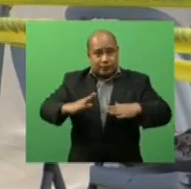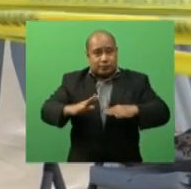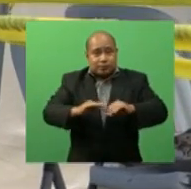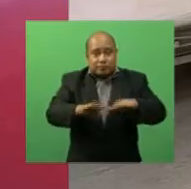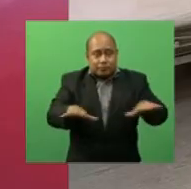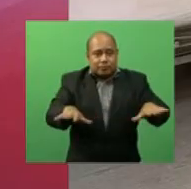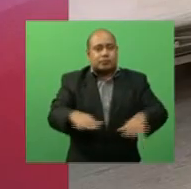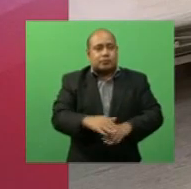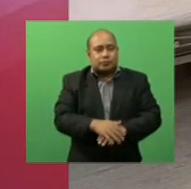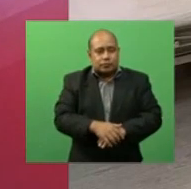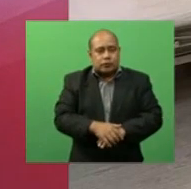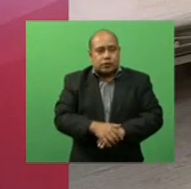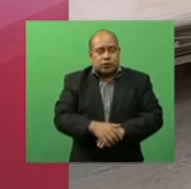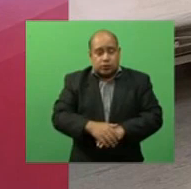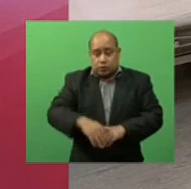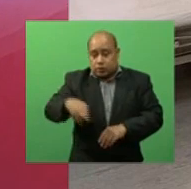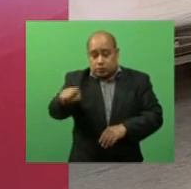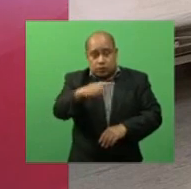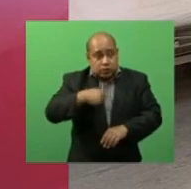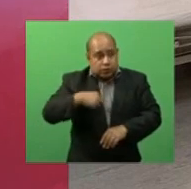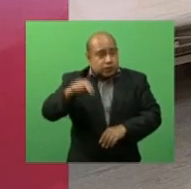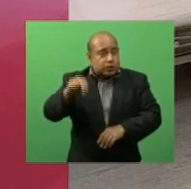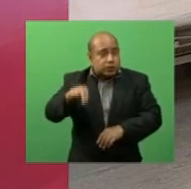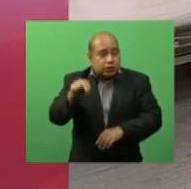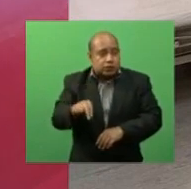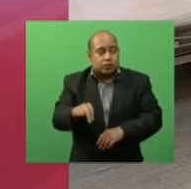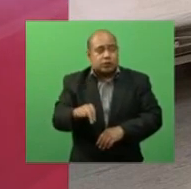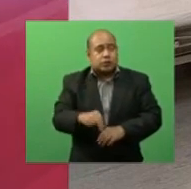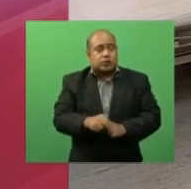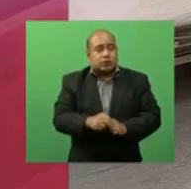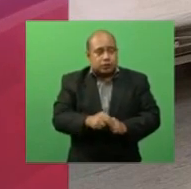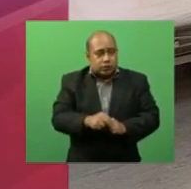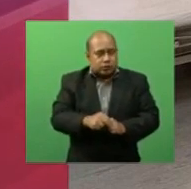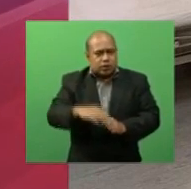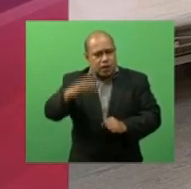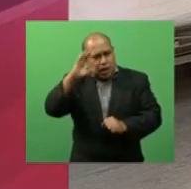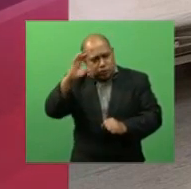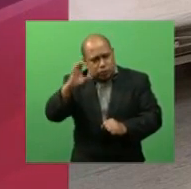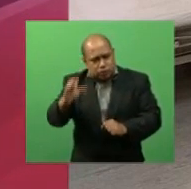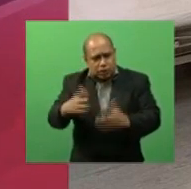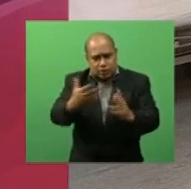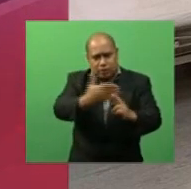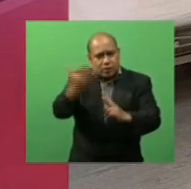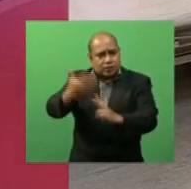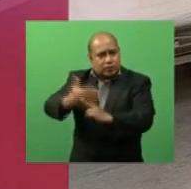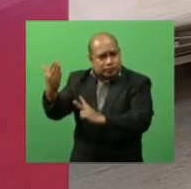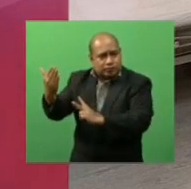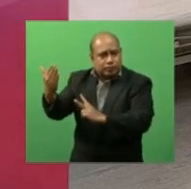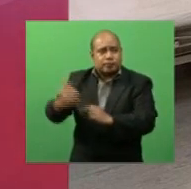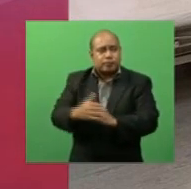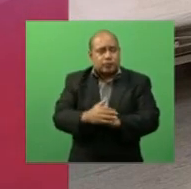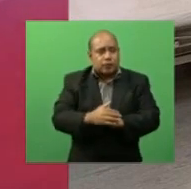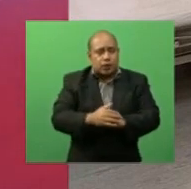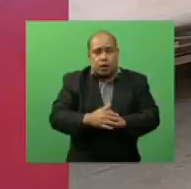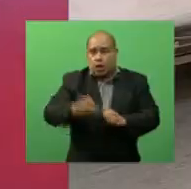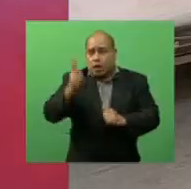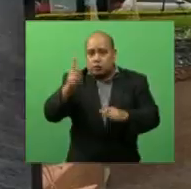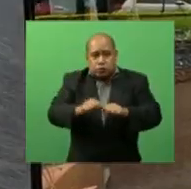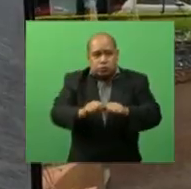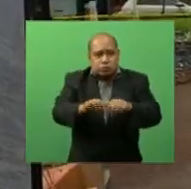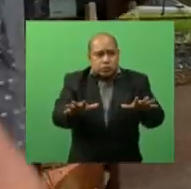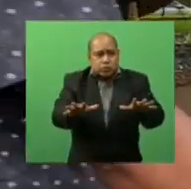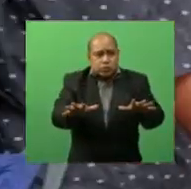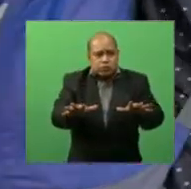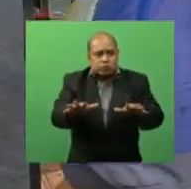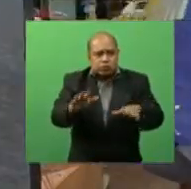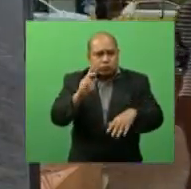some countries had the initial onslaught, and then after that, with the lifting of restrictions, there was a re-emergence of the disease. So far, since the lifting of